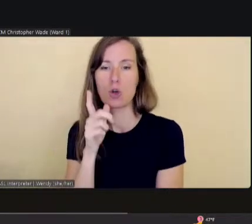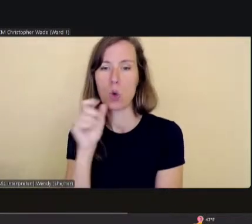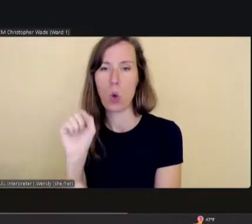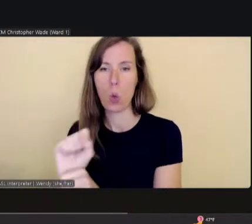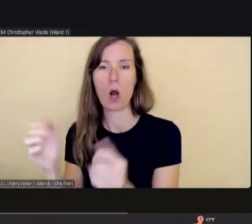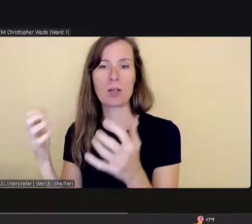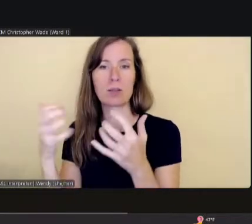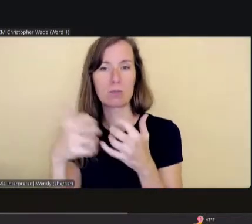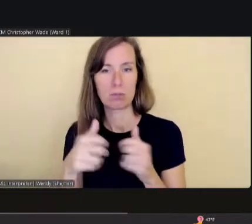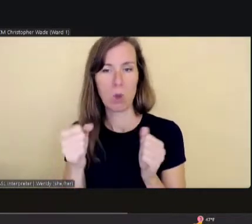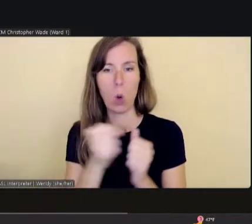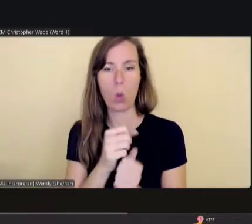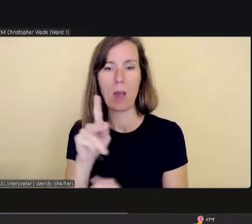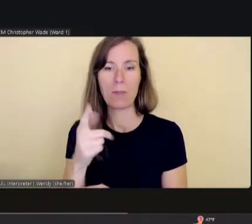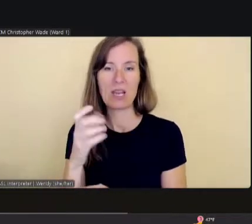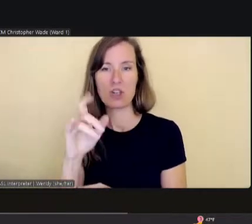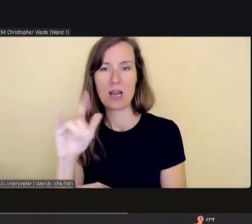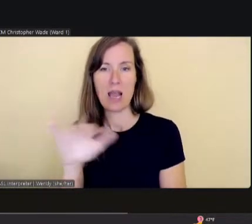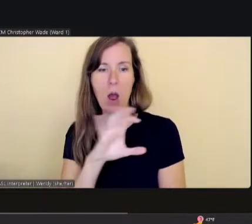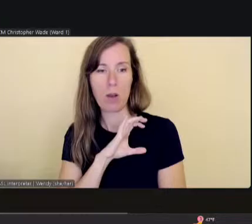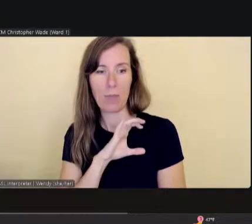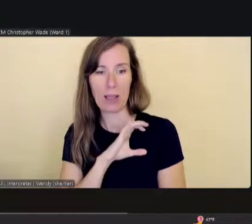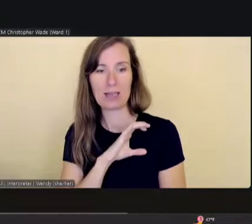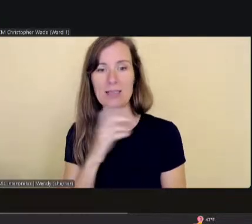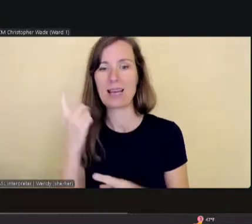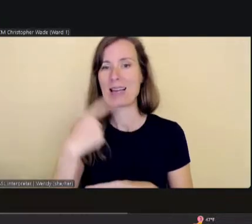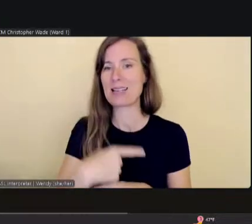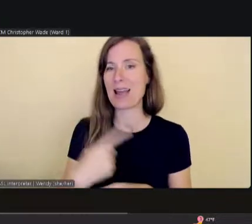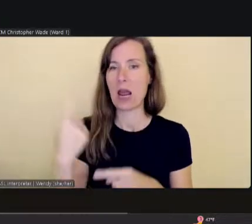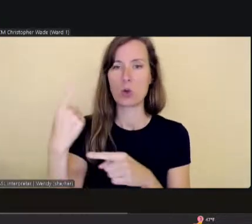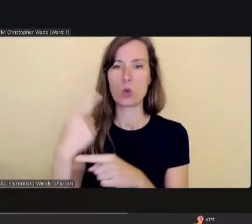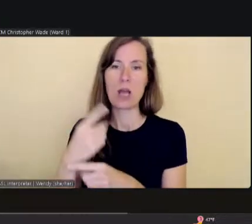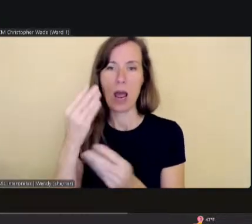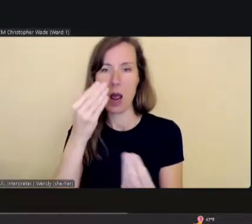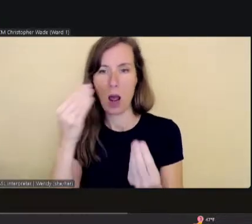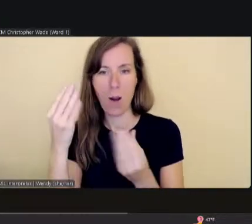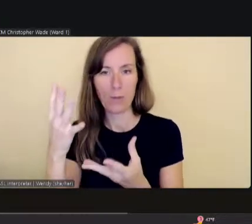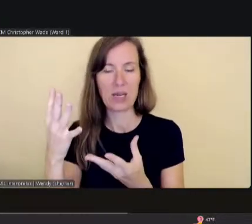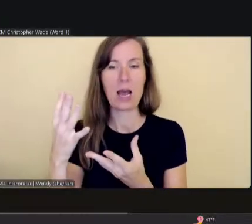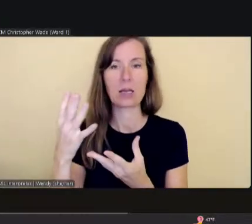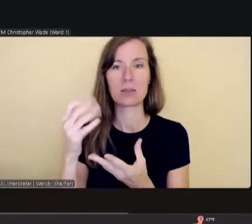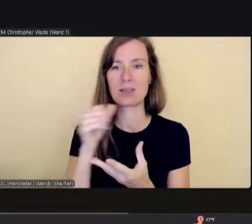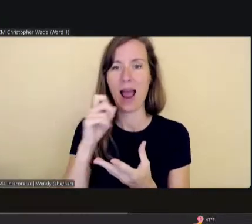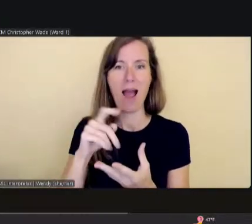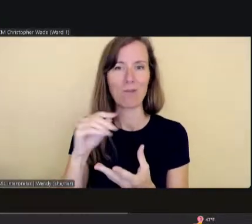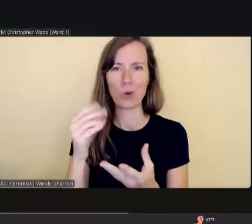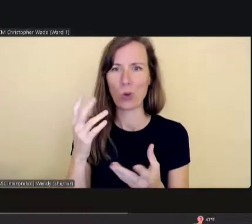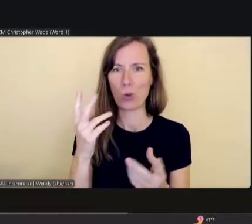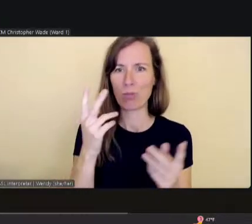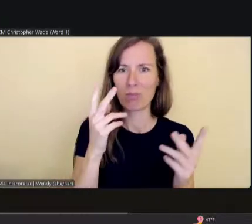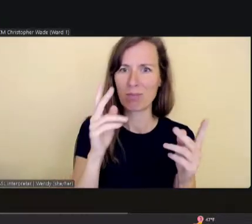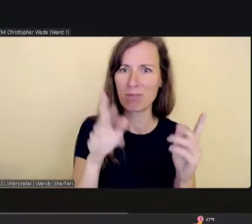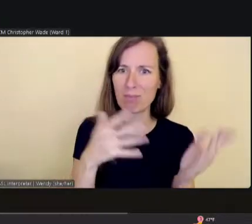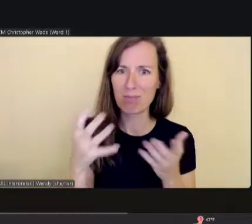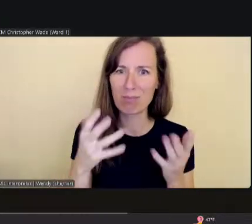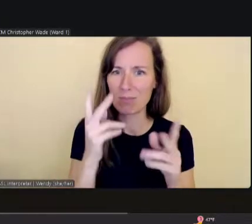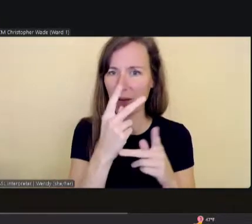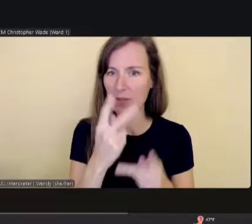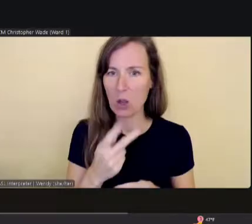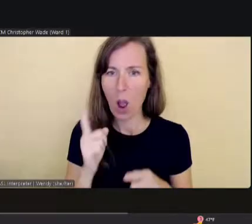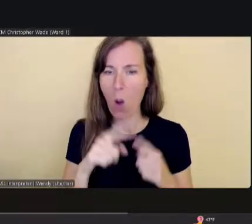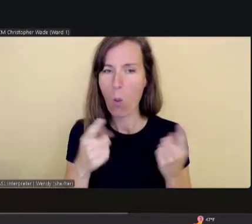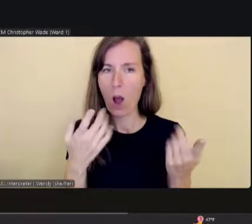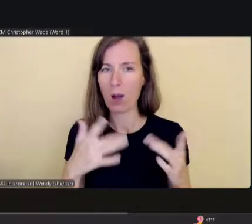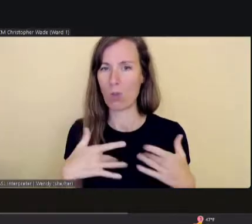day-to-day updates, not having to track it down to figure it out, what's going on with the case. And so we're